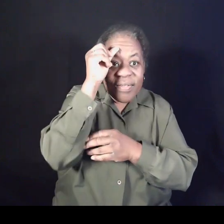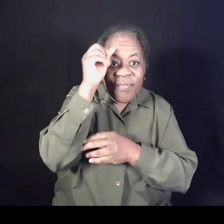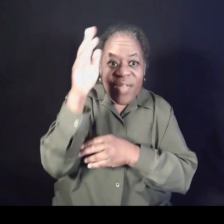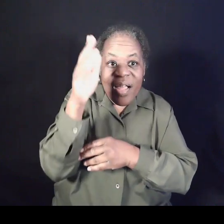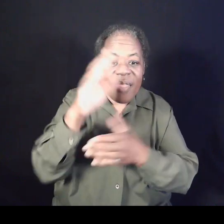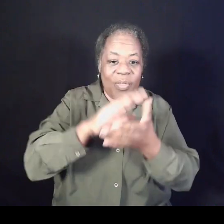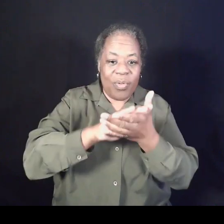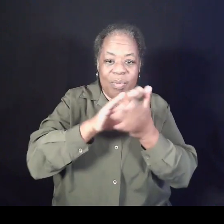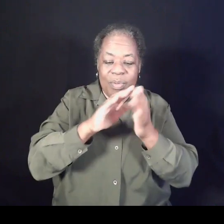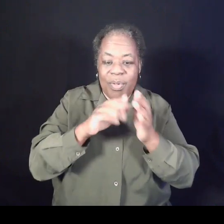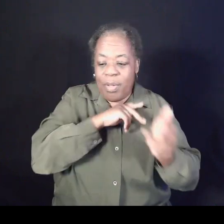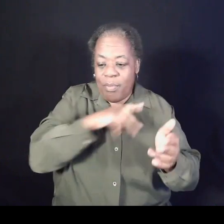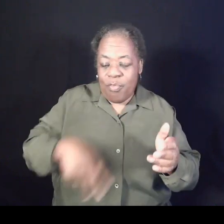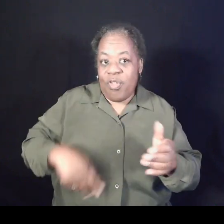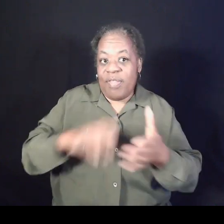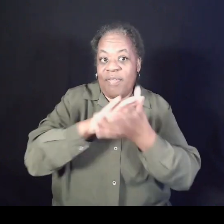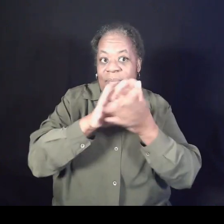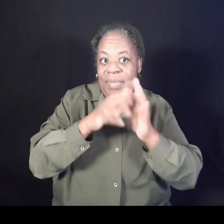Prince of Peace.